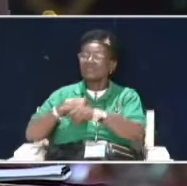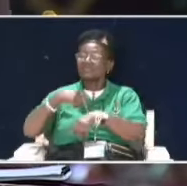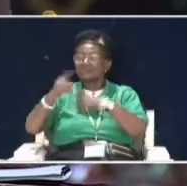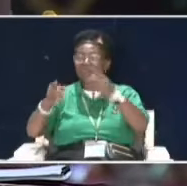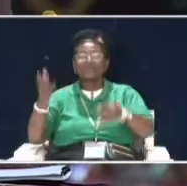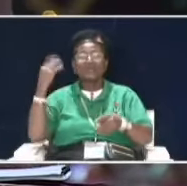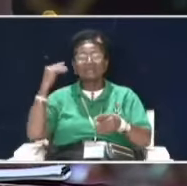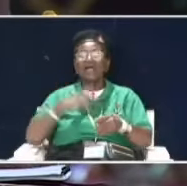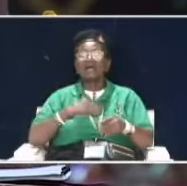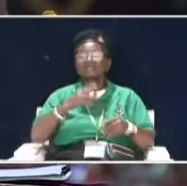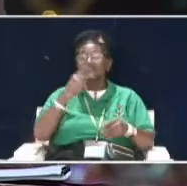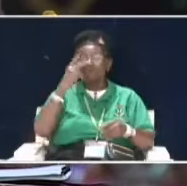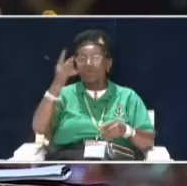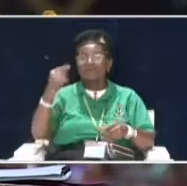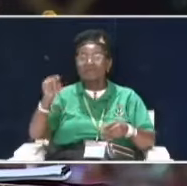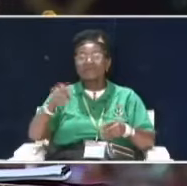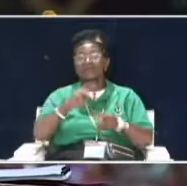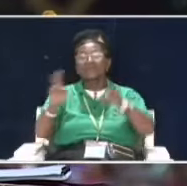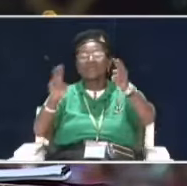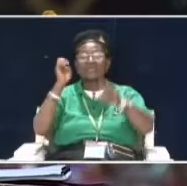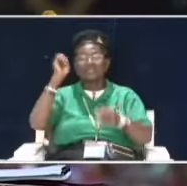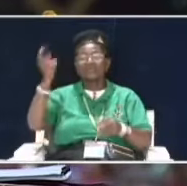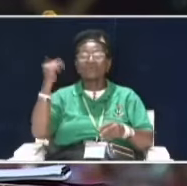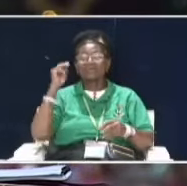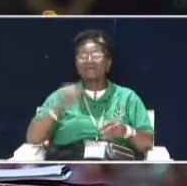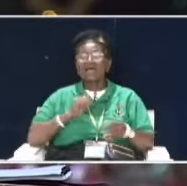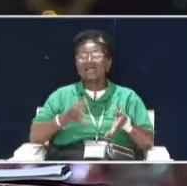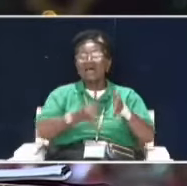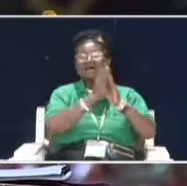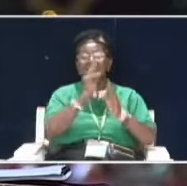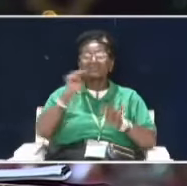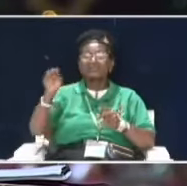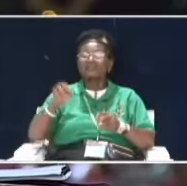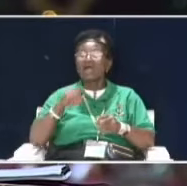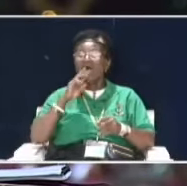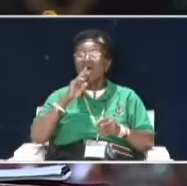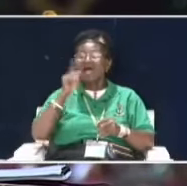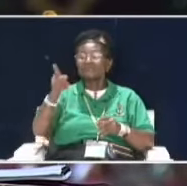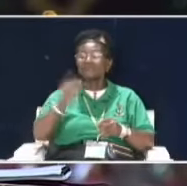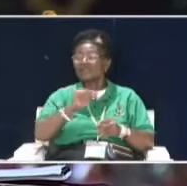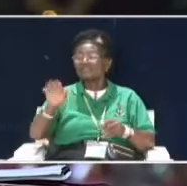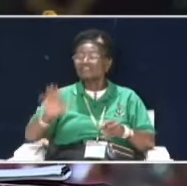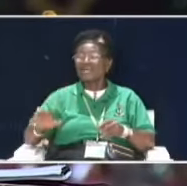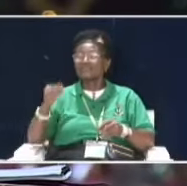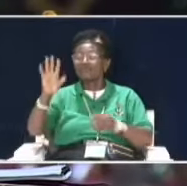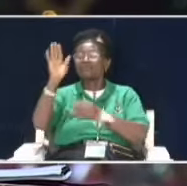And I saw the way he was. I asked him, are you a child of God? He said, oh, yes, I am.